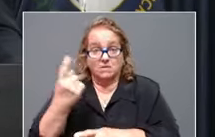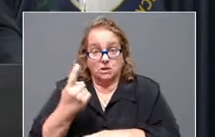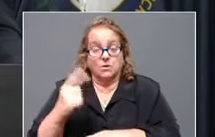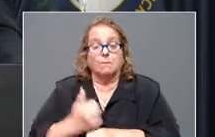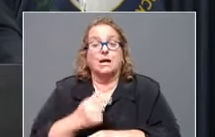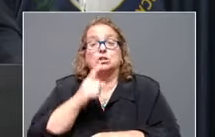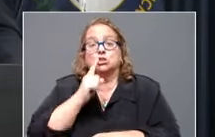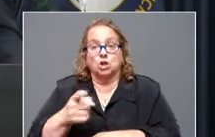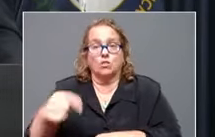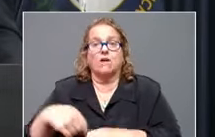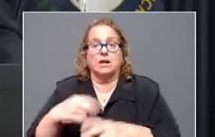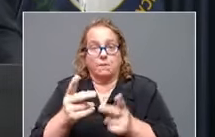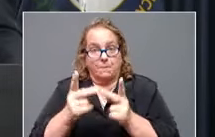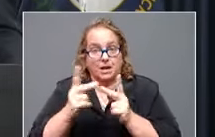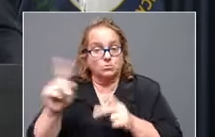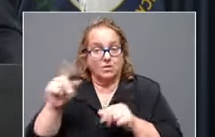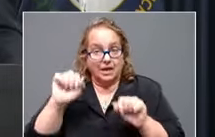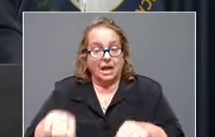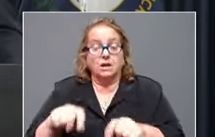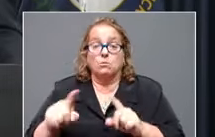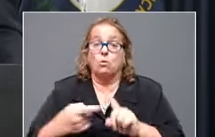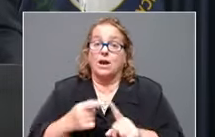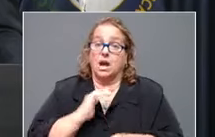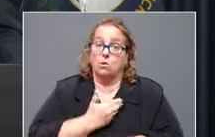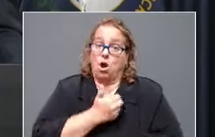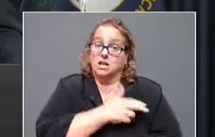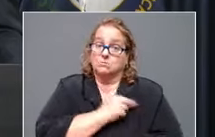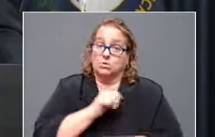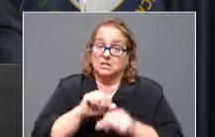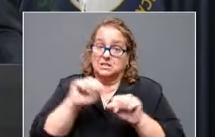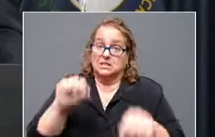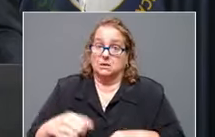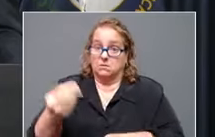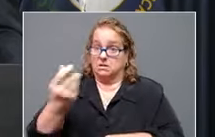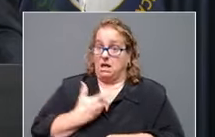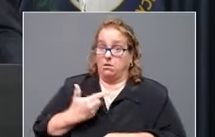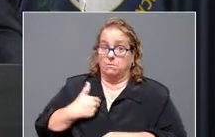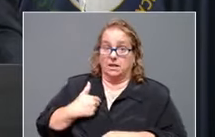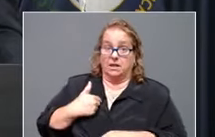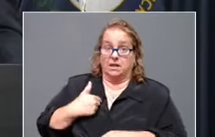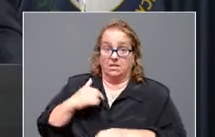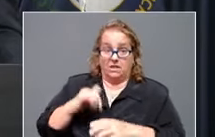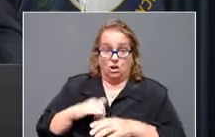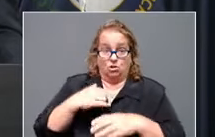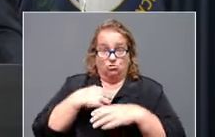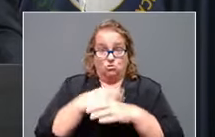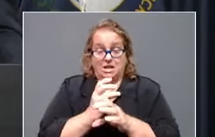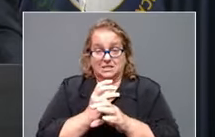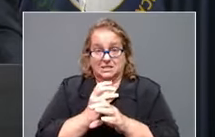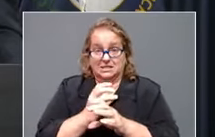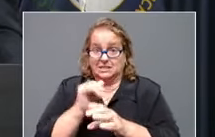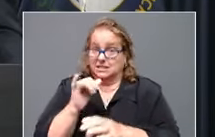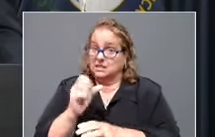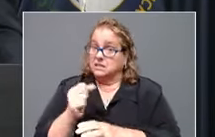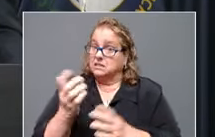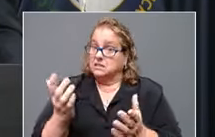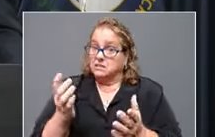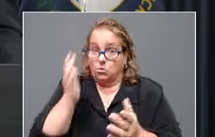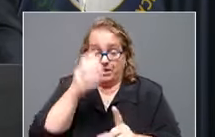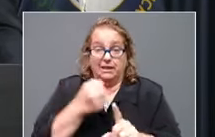place where they can. But when our hospital systems tell me that crisis is going to hit